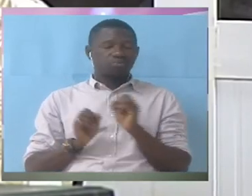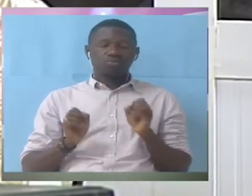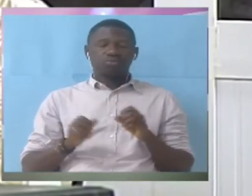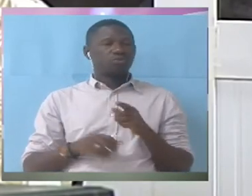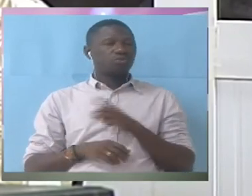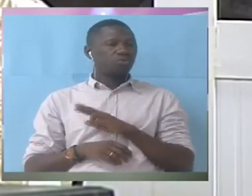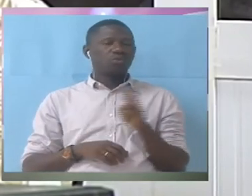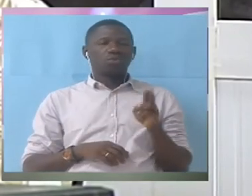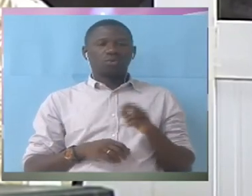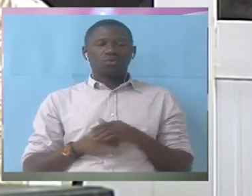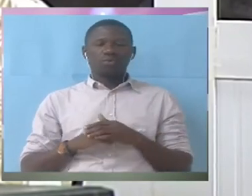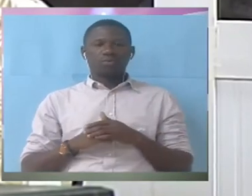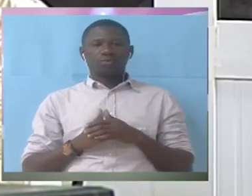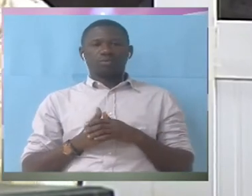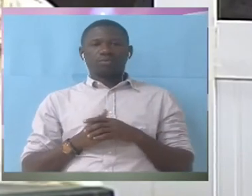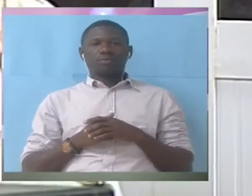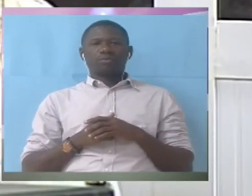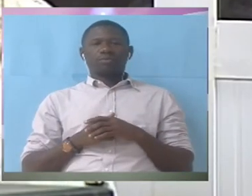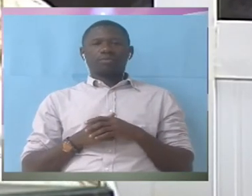one. So